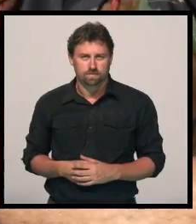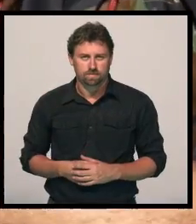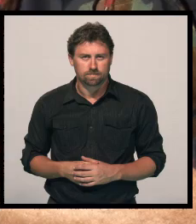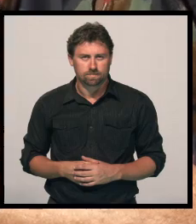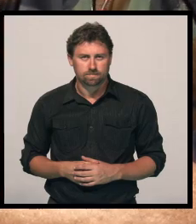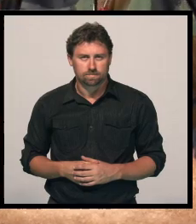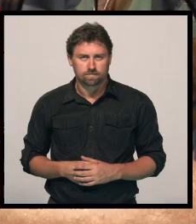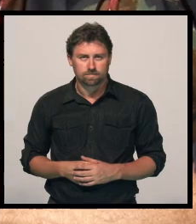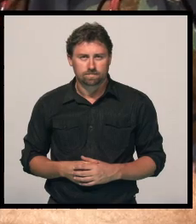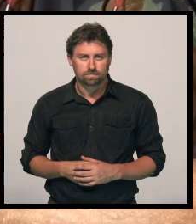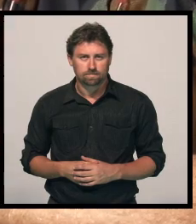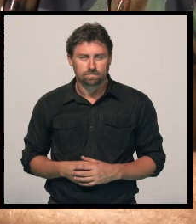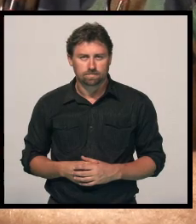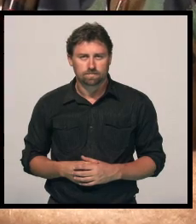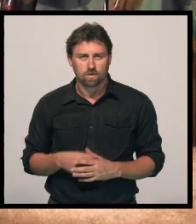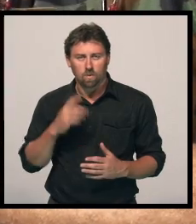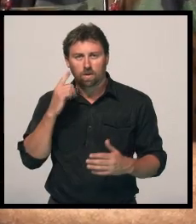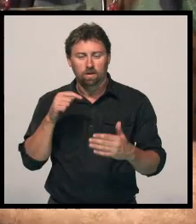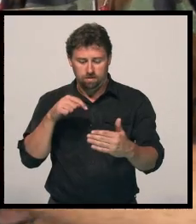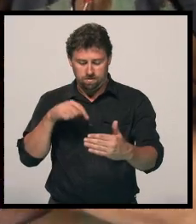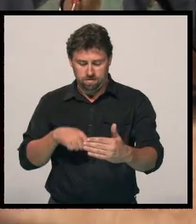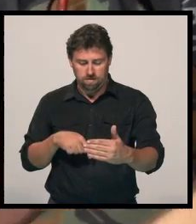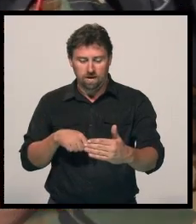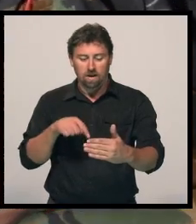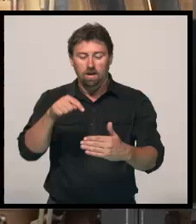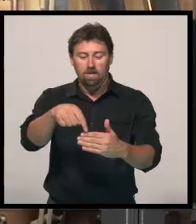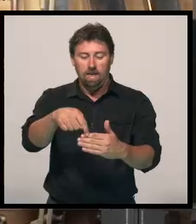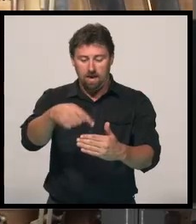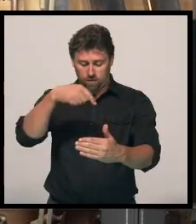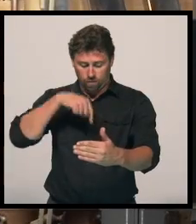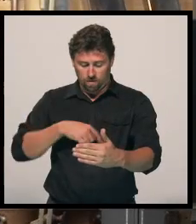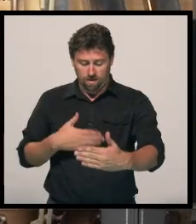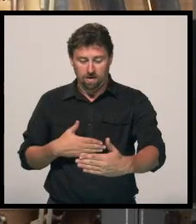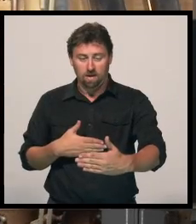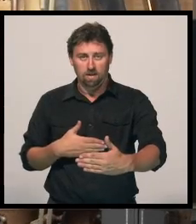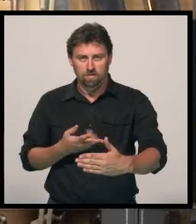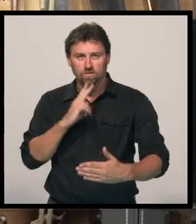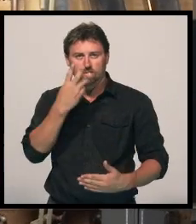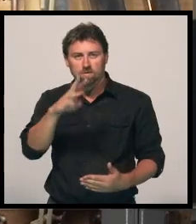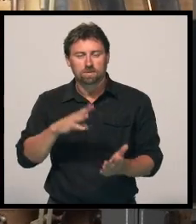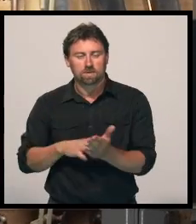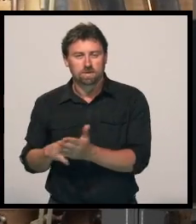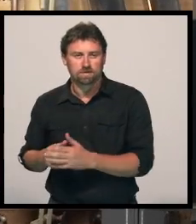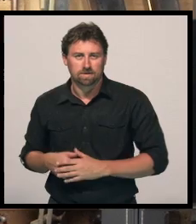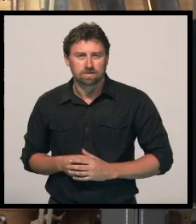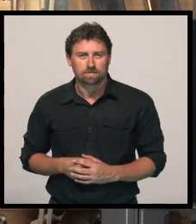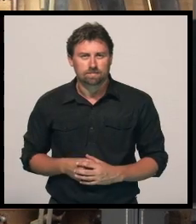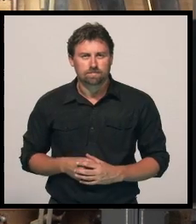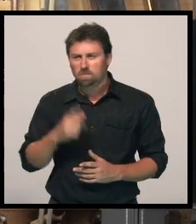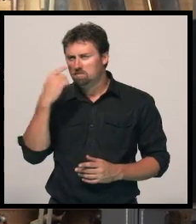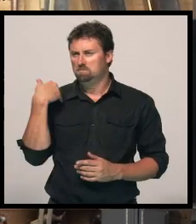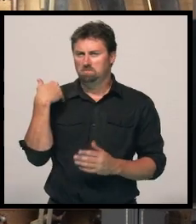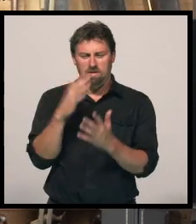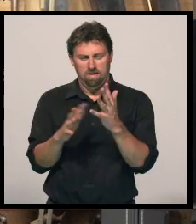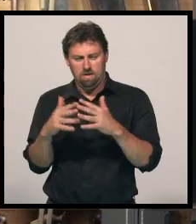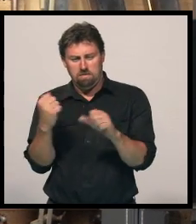the distance from face to face should be 230 mil. Okay, now I'm asked about how do you put boxes